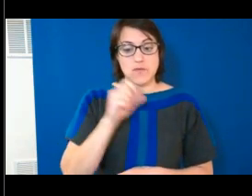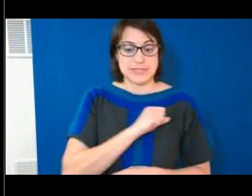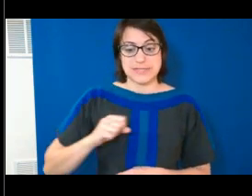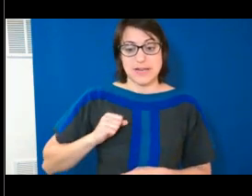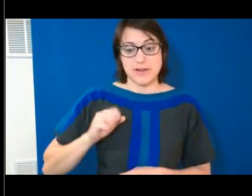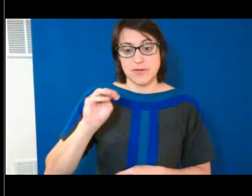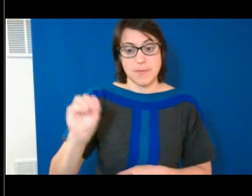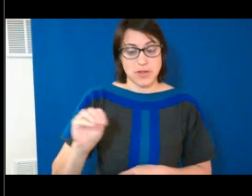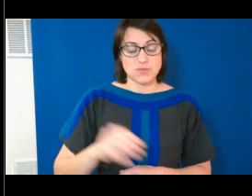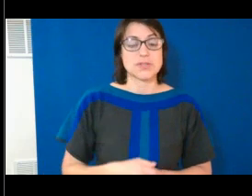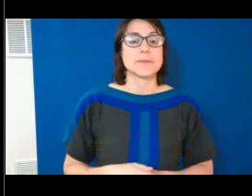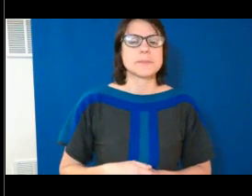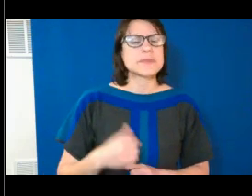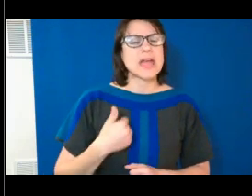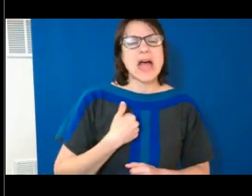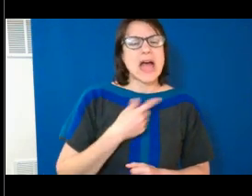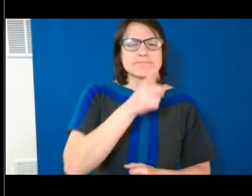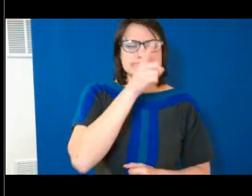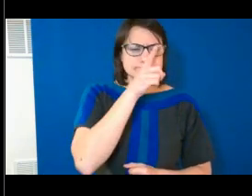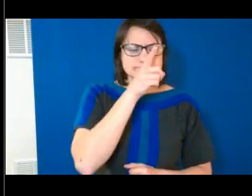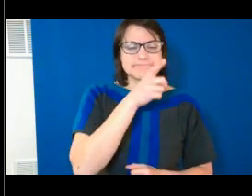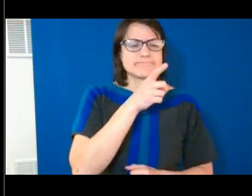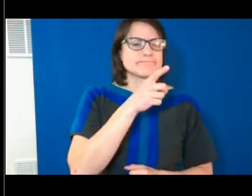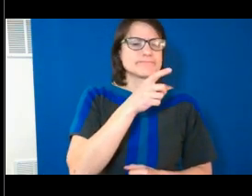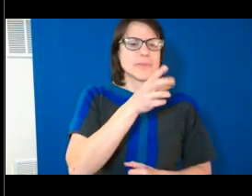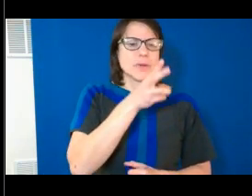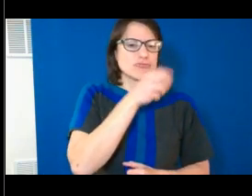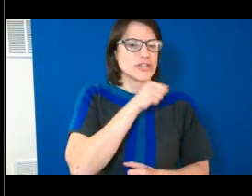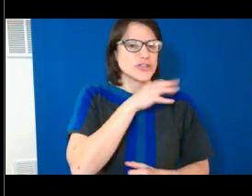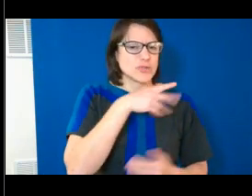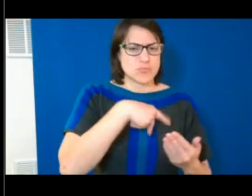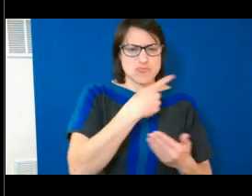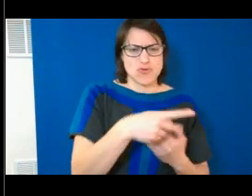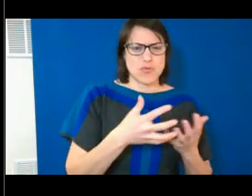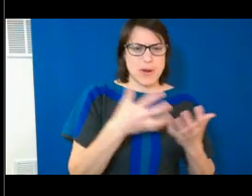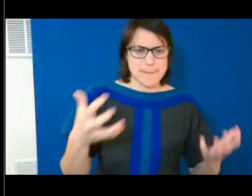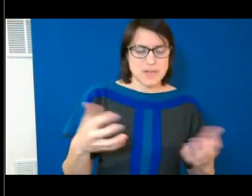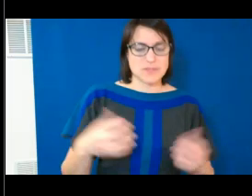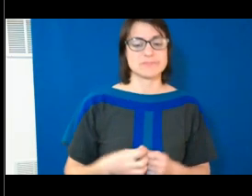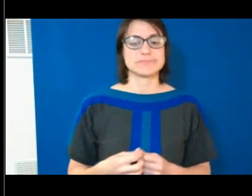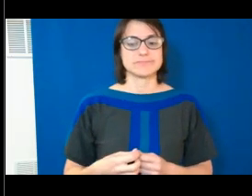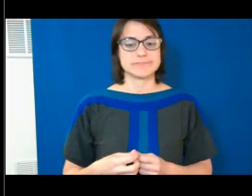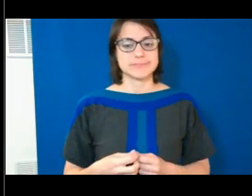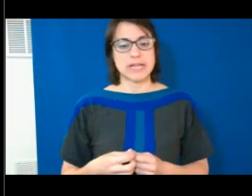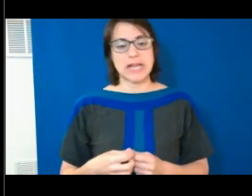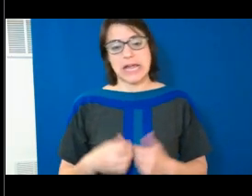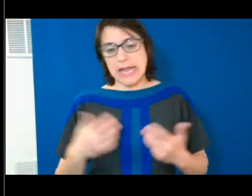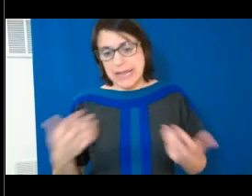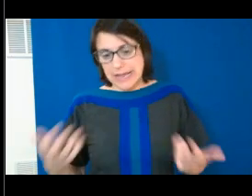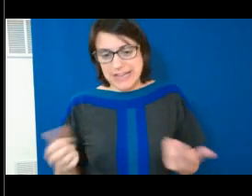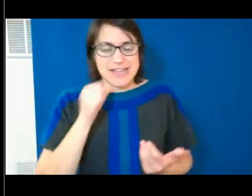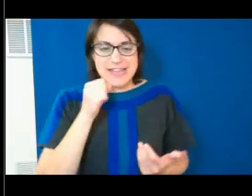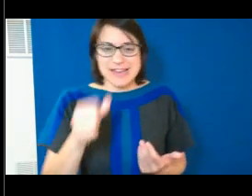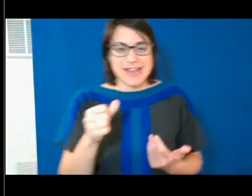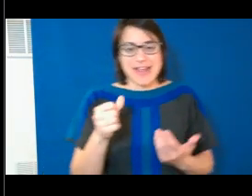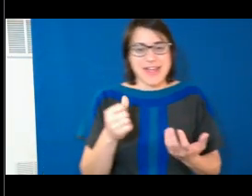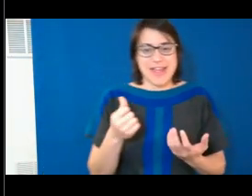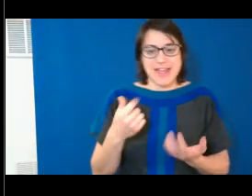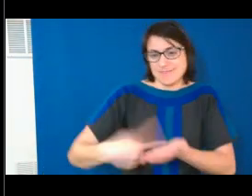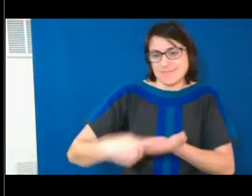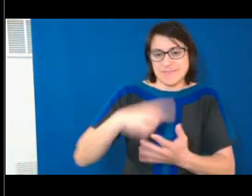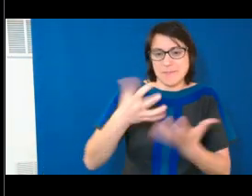going to talk about the NOAA Marine Debris Program so much, nor about microplastics. I'm pretty sure there's people in this room who know more about it than I do.